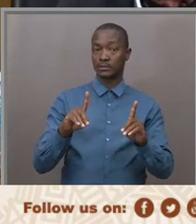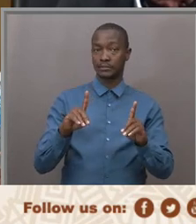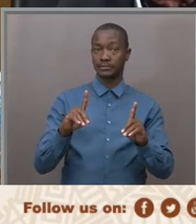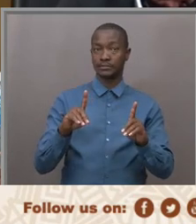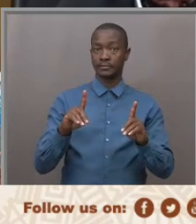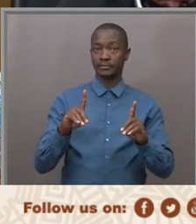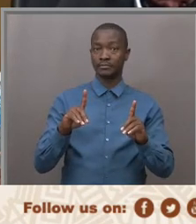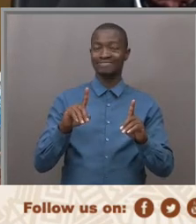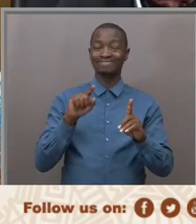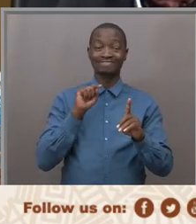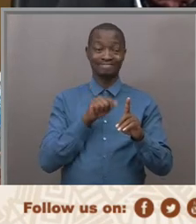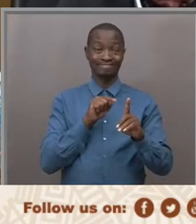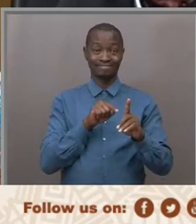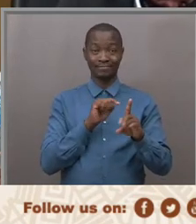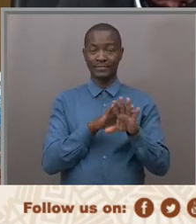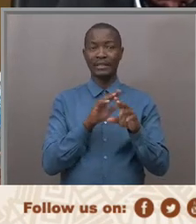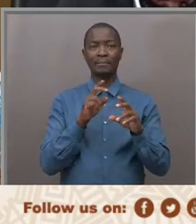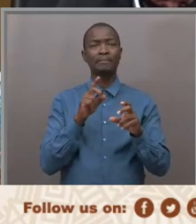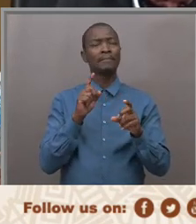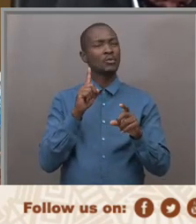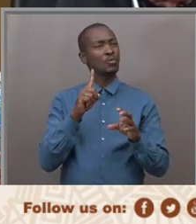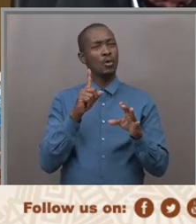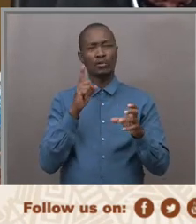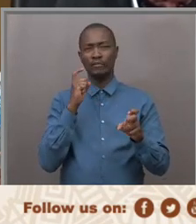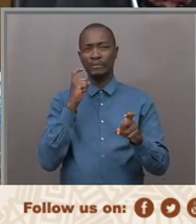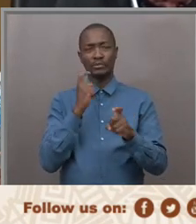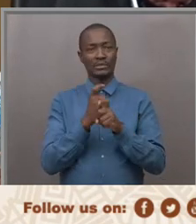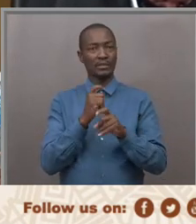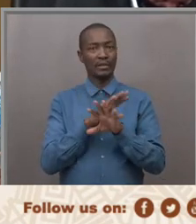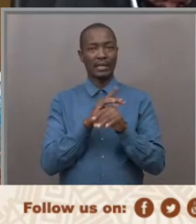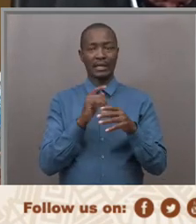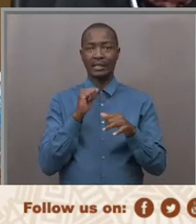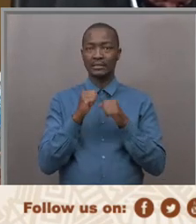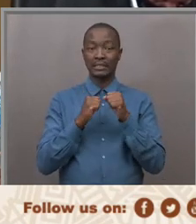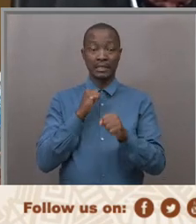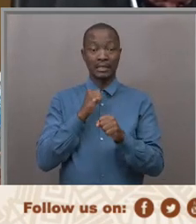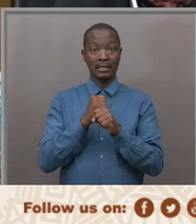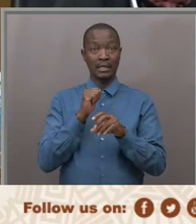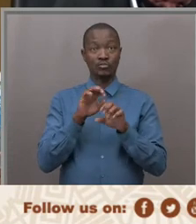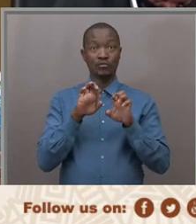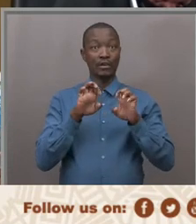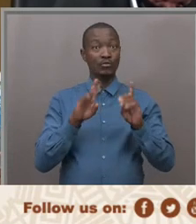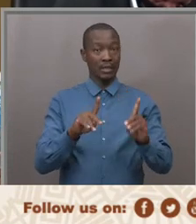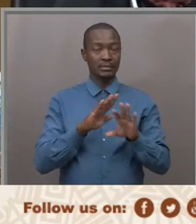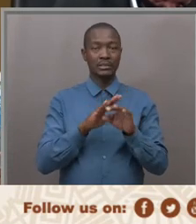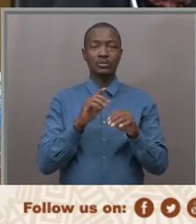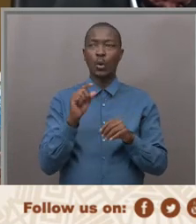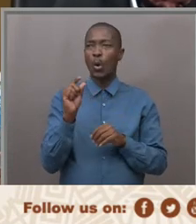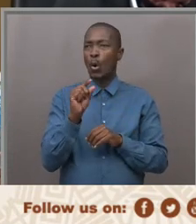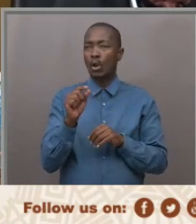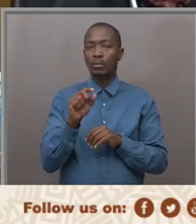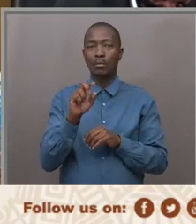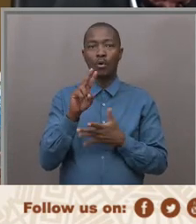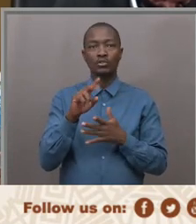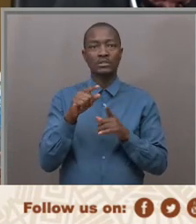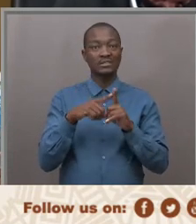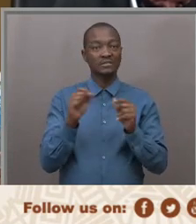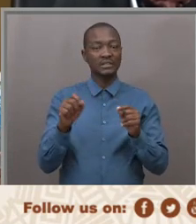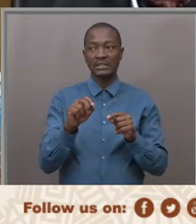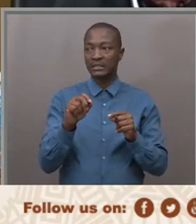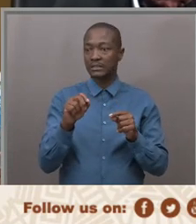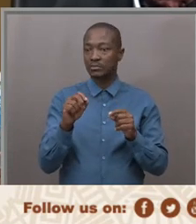this has been one of the most difficult years of education in our country. We almost lost the 2020 academic